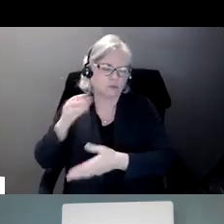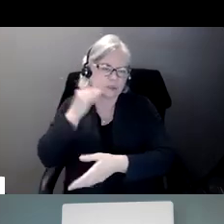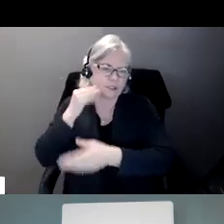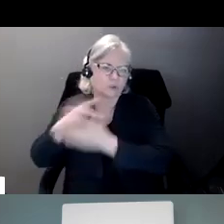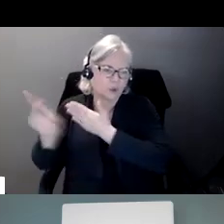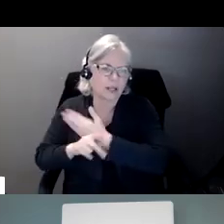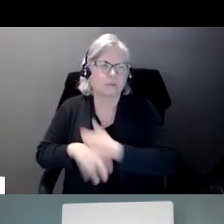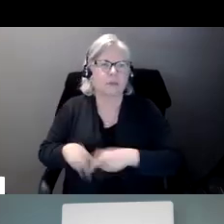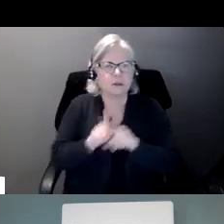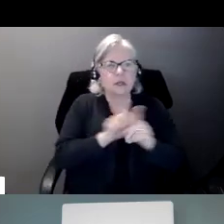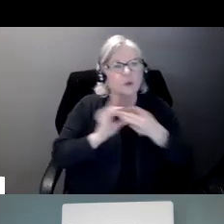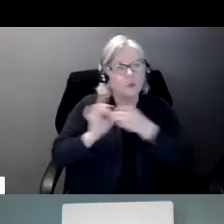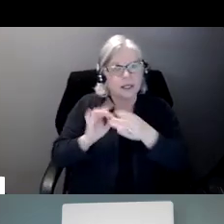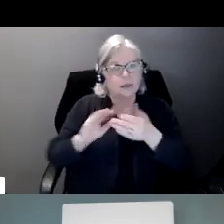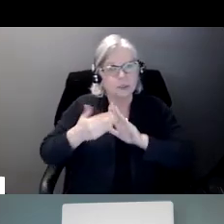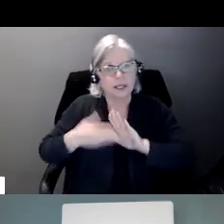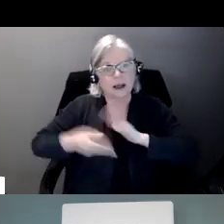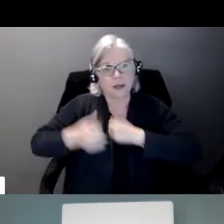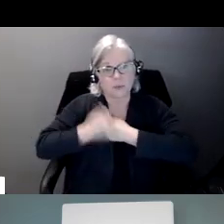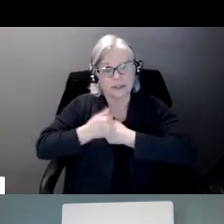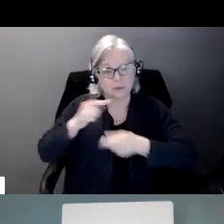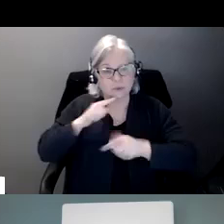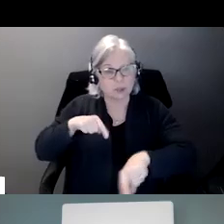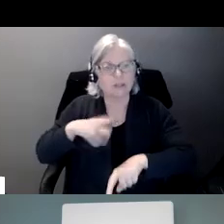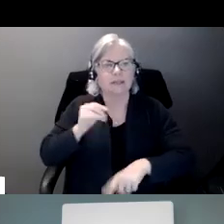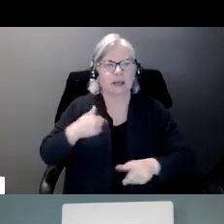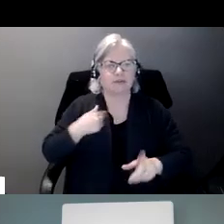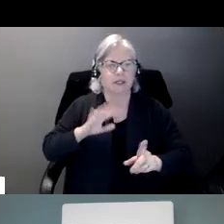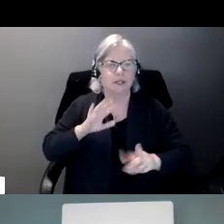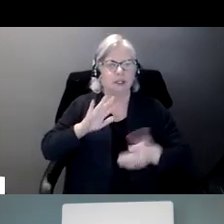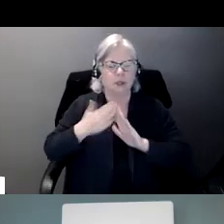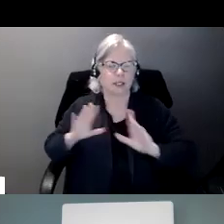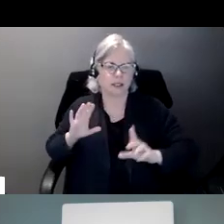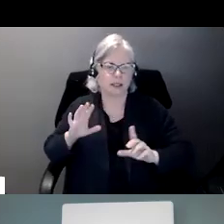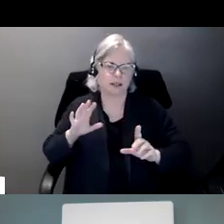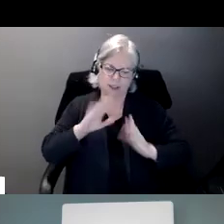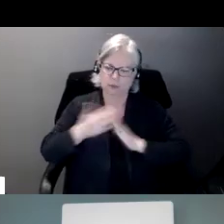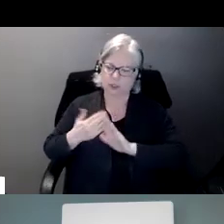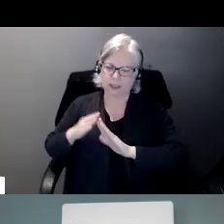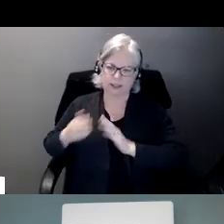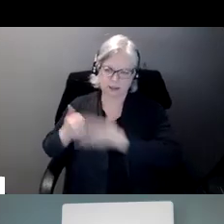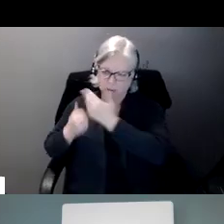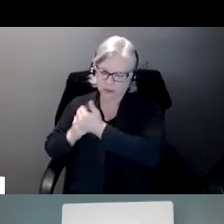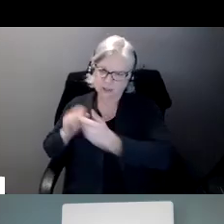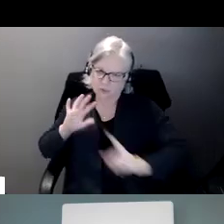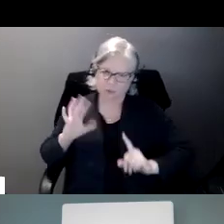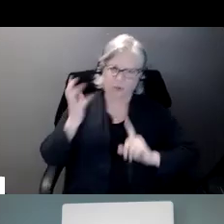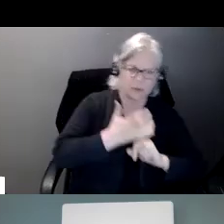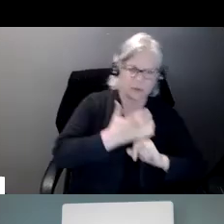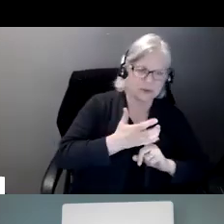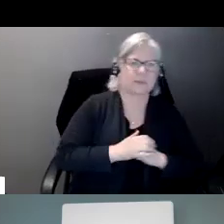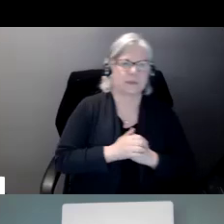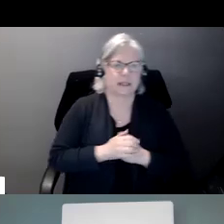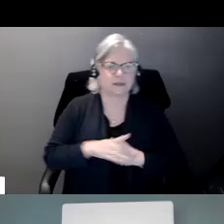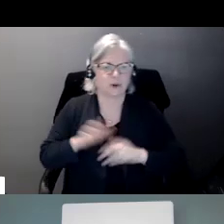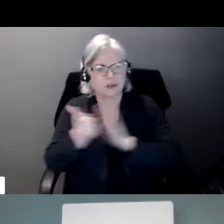high-risk response, and we have community-based wraparound supports that is legal and family court support, housing and income